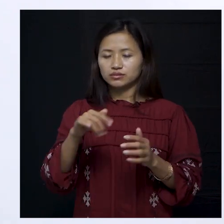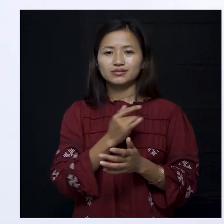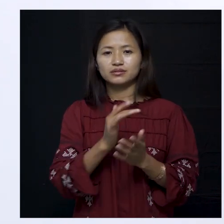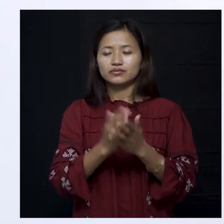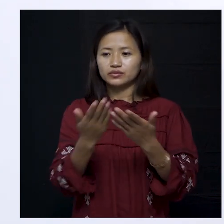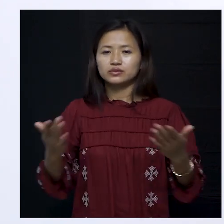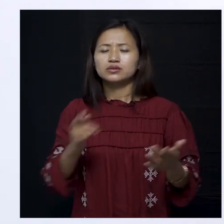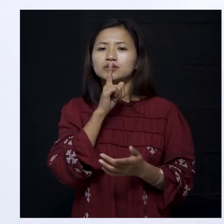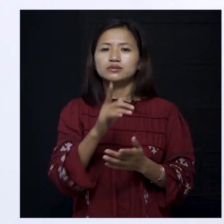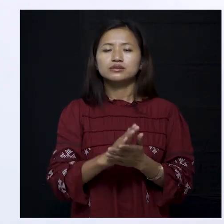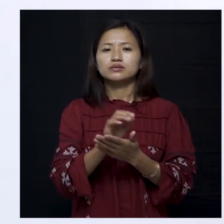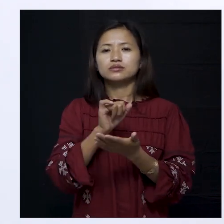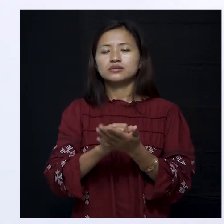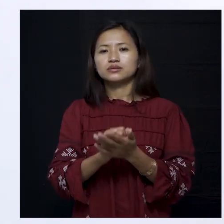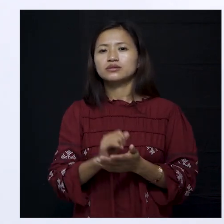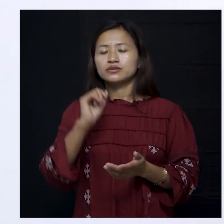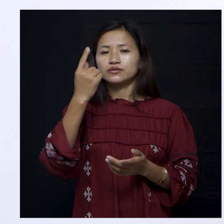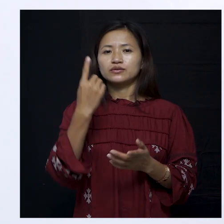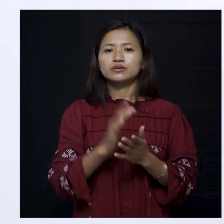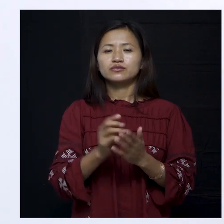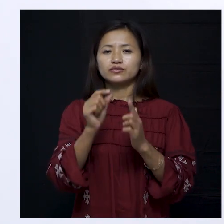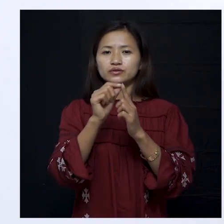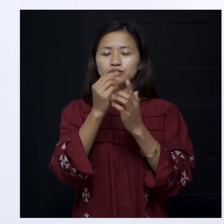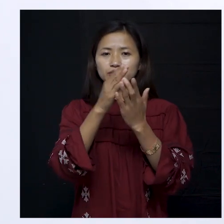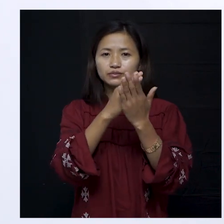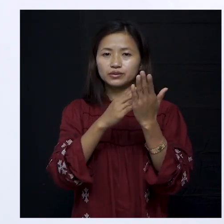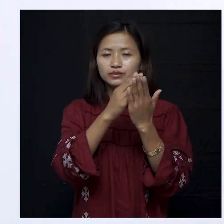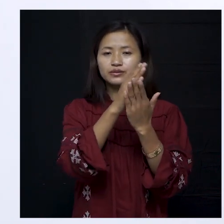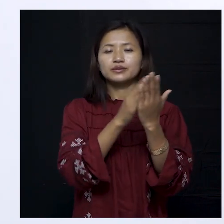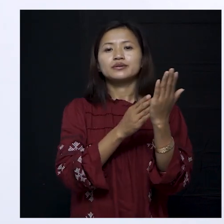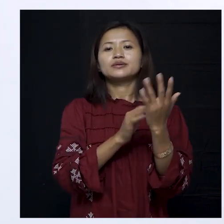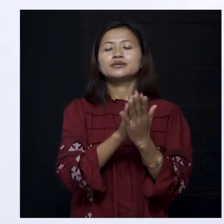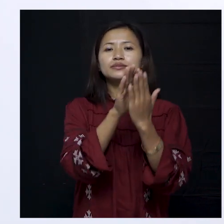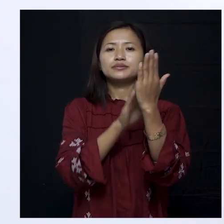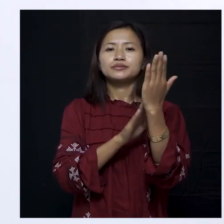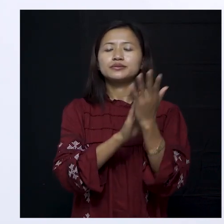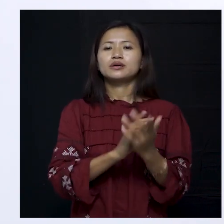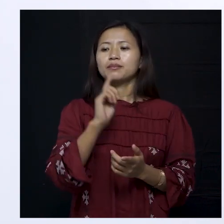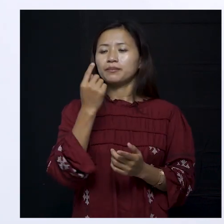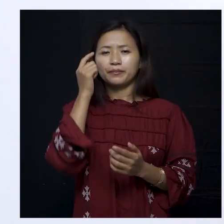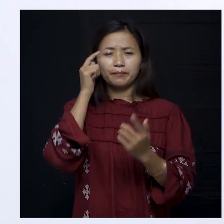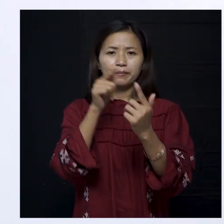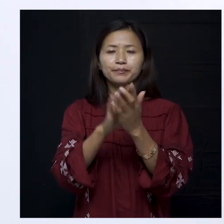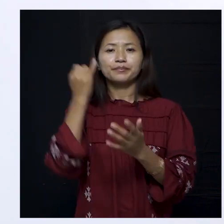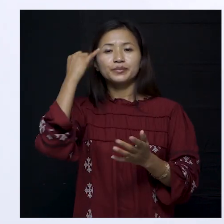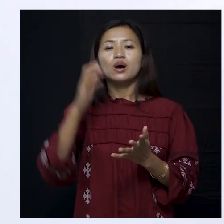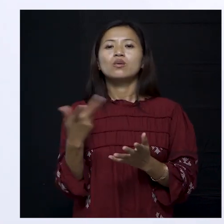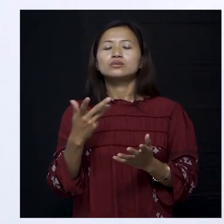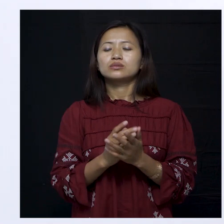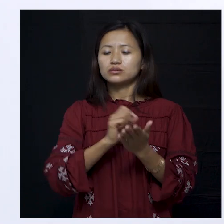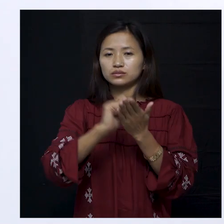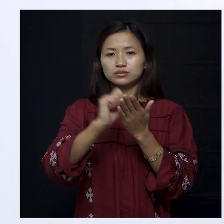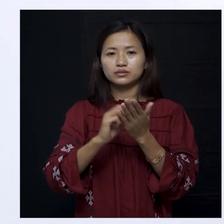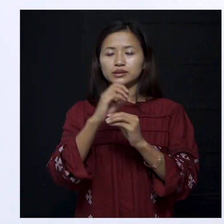things, you have to make sure that the first paragraph, that is the introduction, should be the main idea of what you are going to write